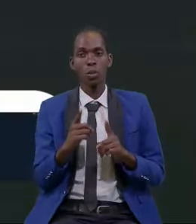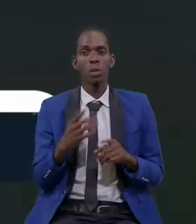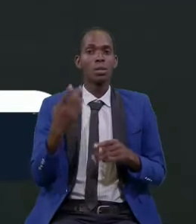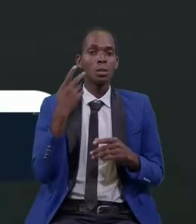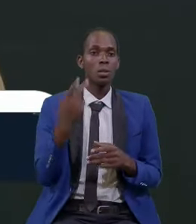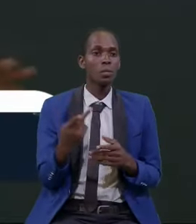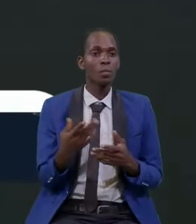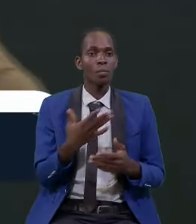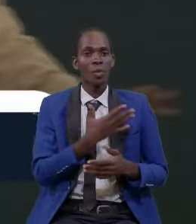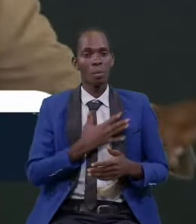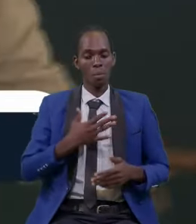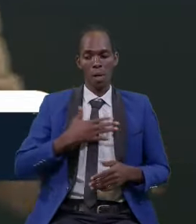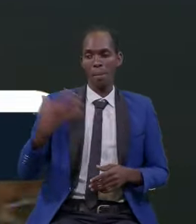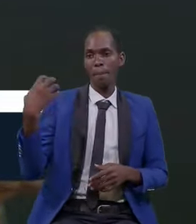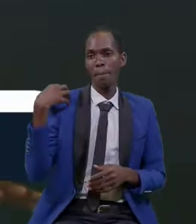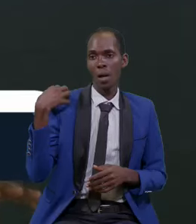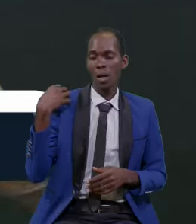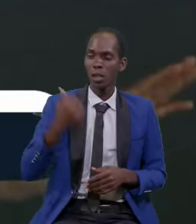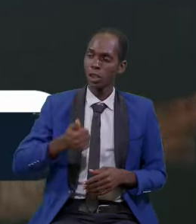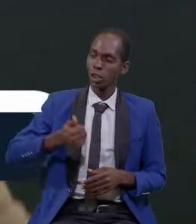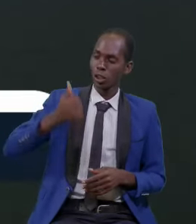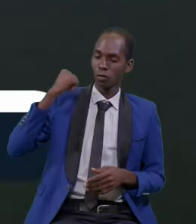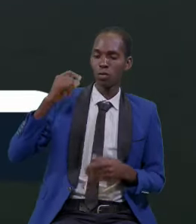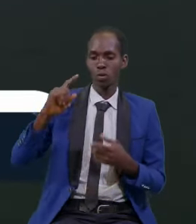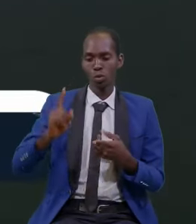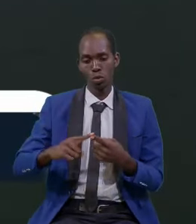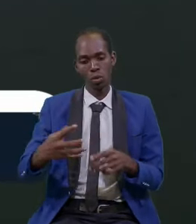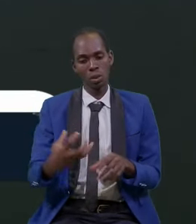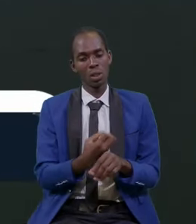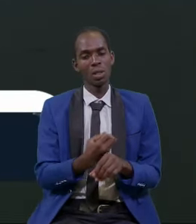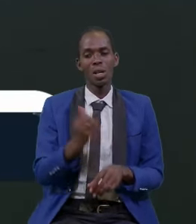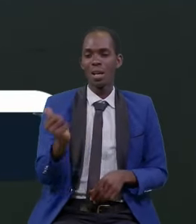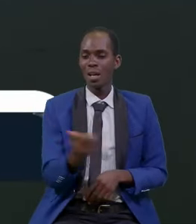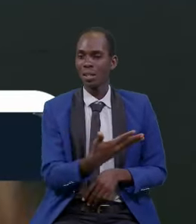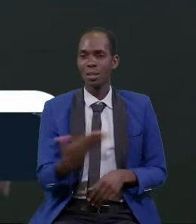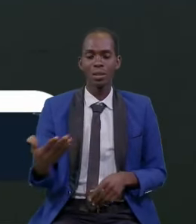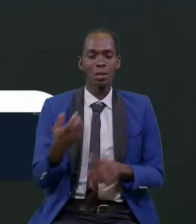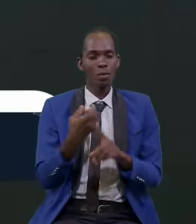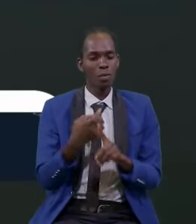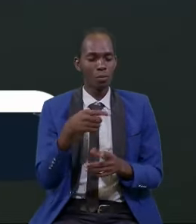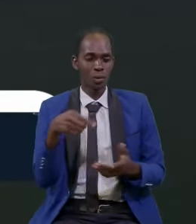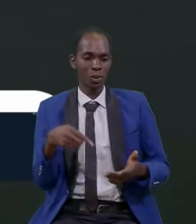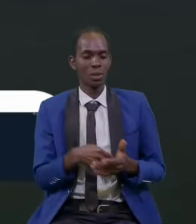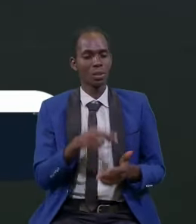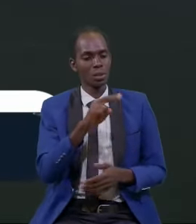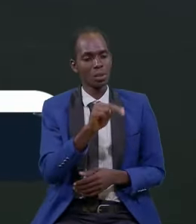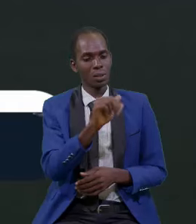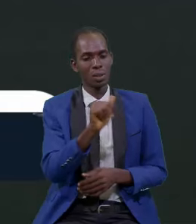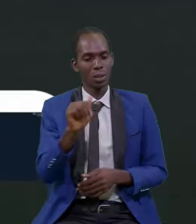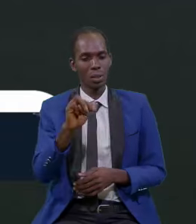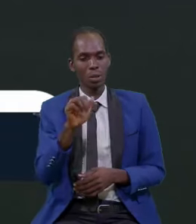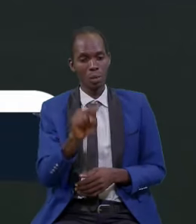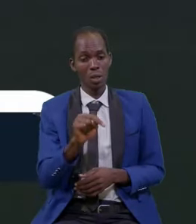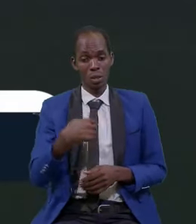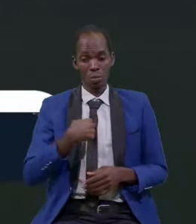master refuses to take anything from this Naaman. I'll run after him. And he